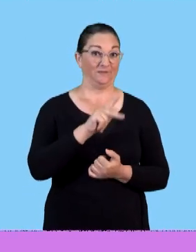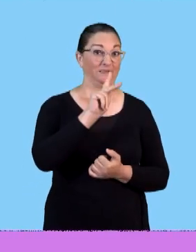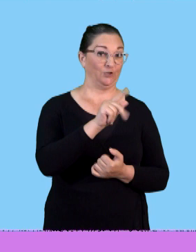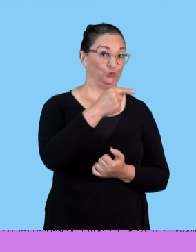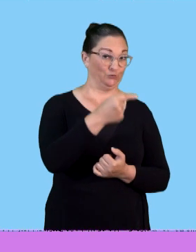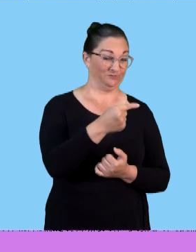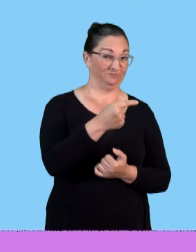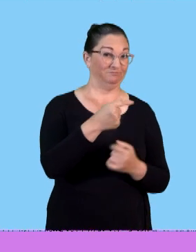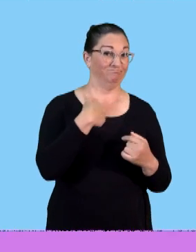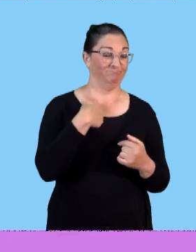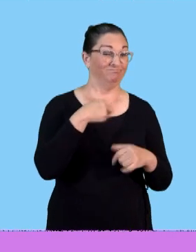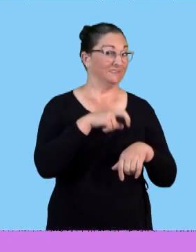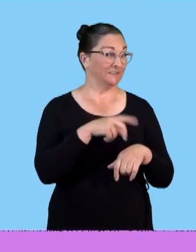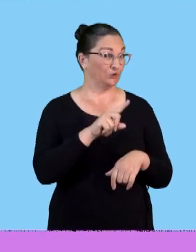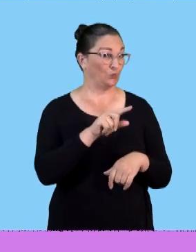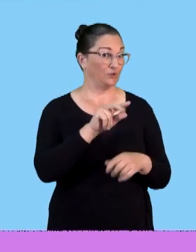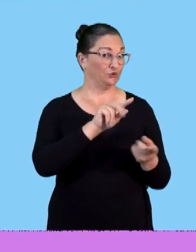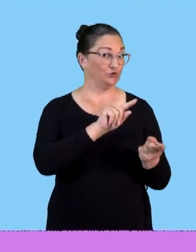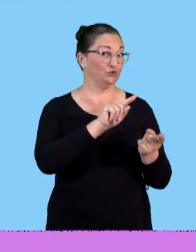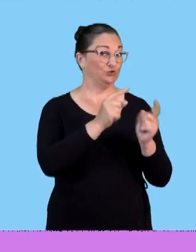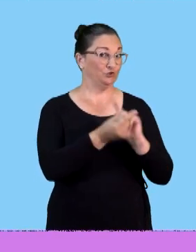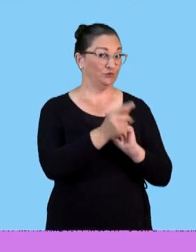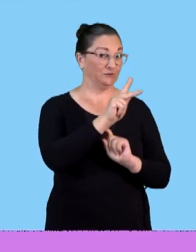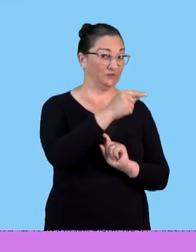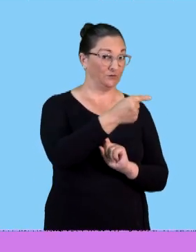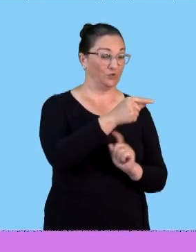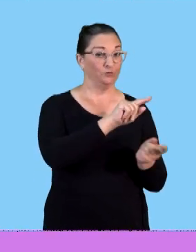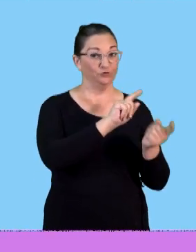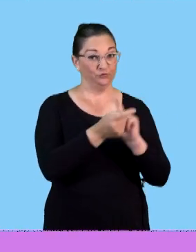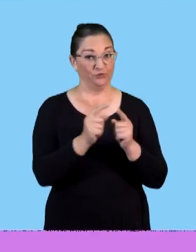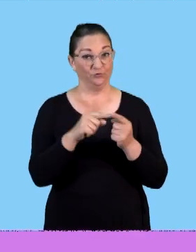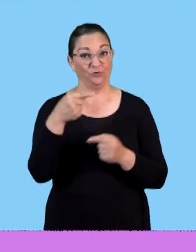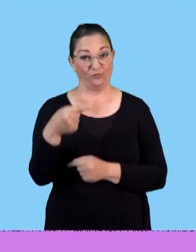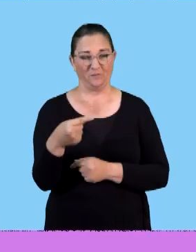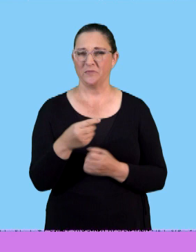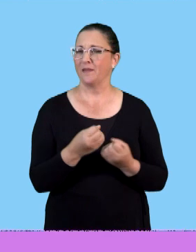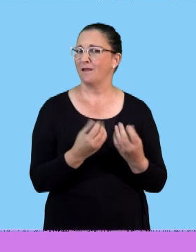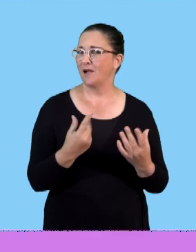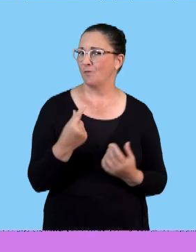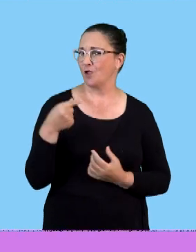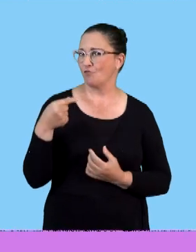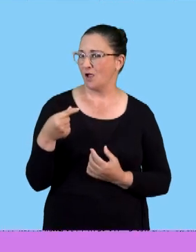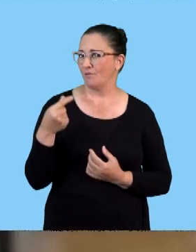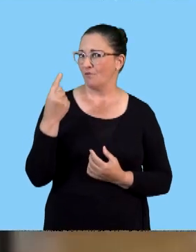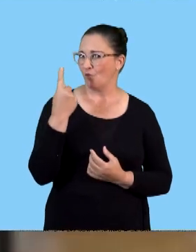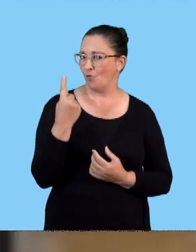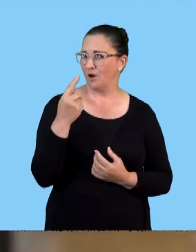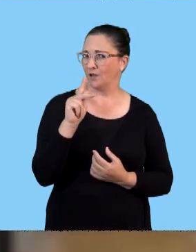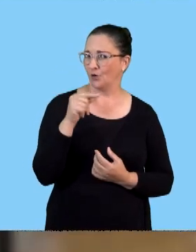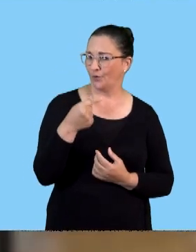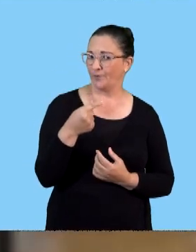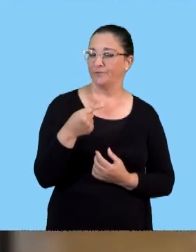moment in time. But I need to go and convert this kilograms to grams. Quick question. How many grams in 1